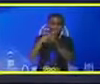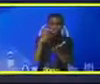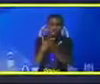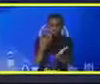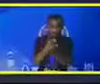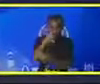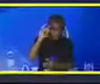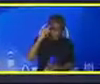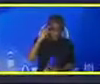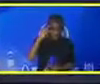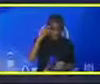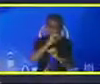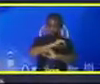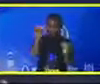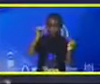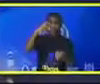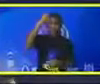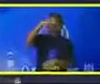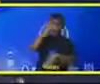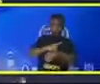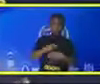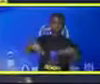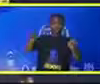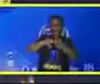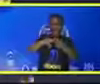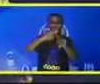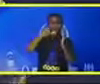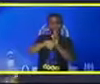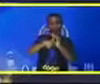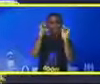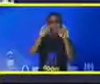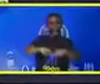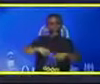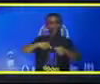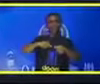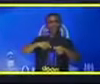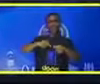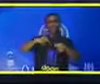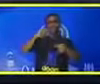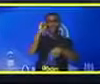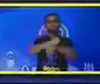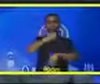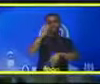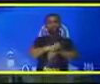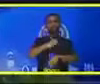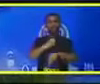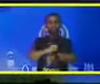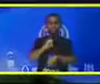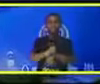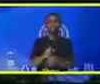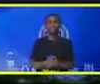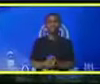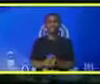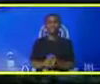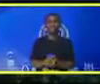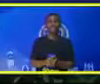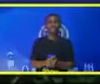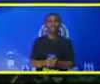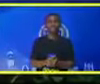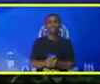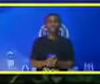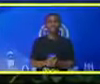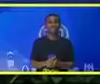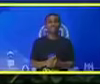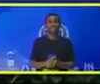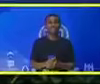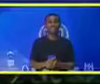money. You need wisdom and value and productivity. The proof of favor is that you have the loyalty of men.